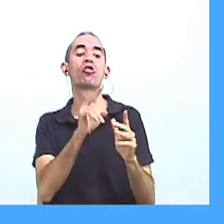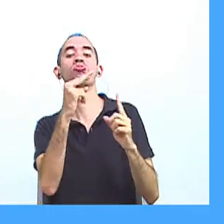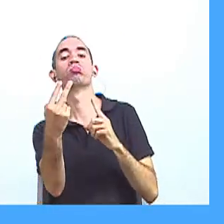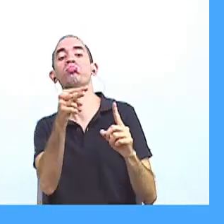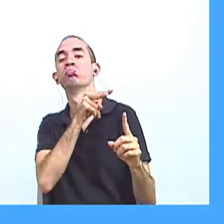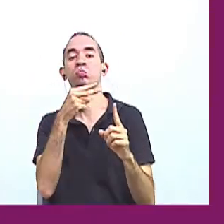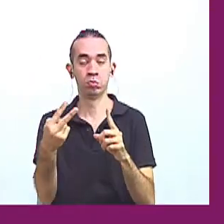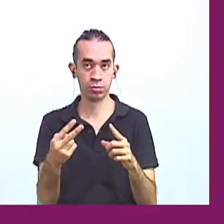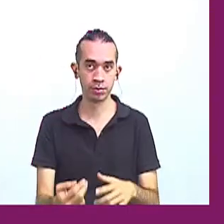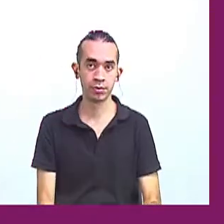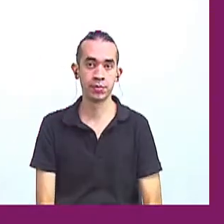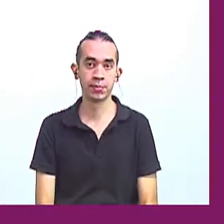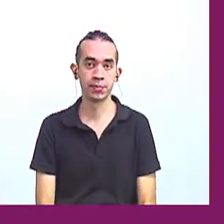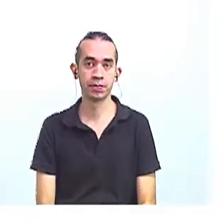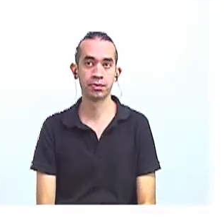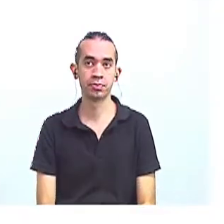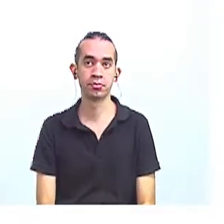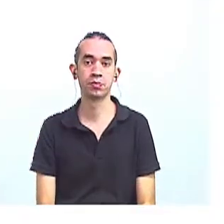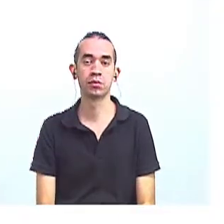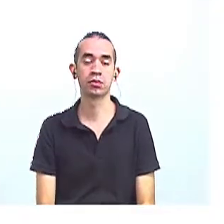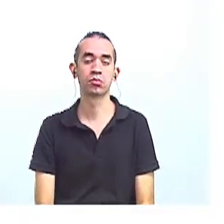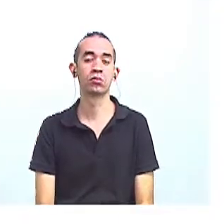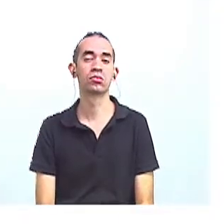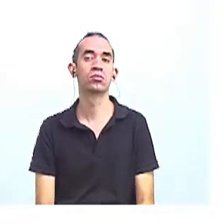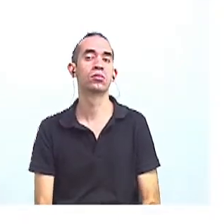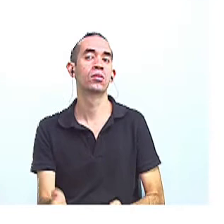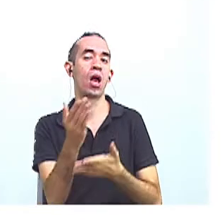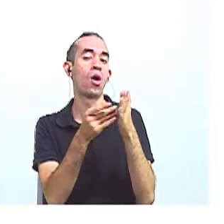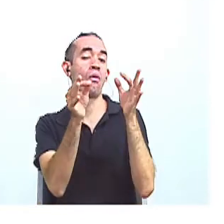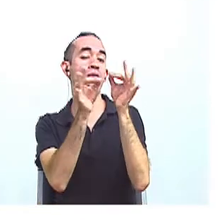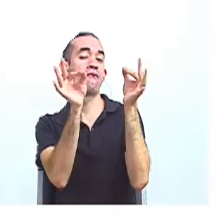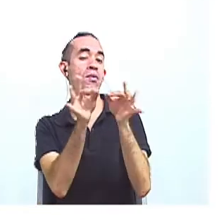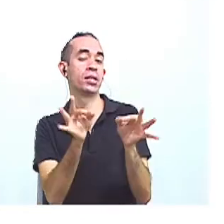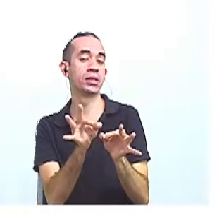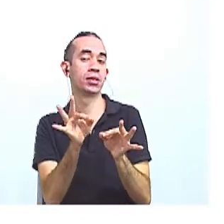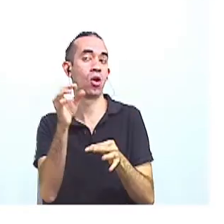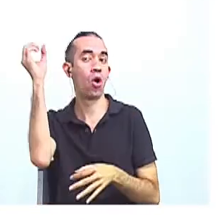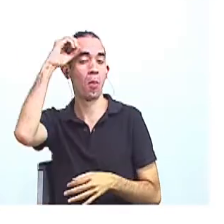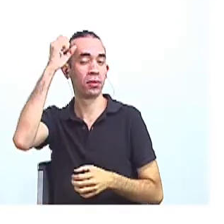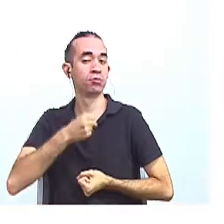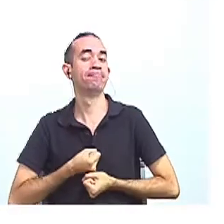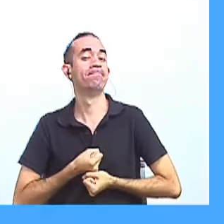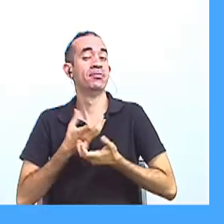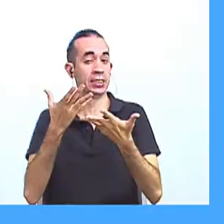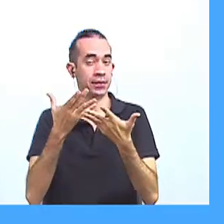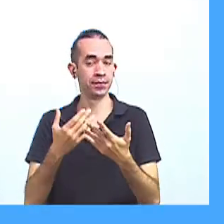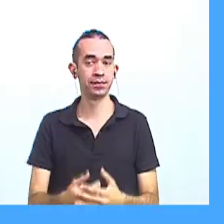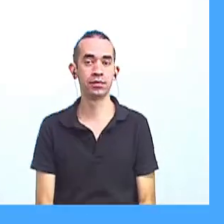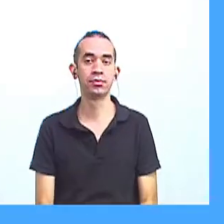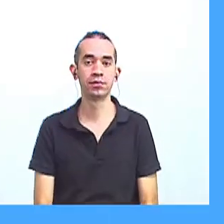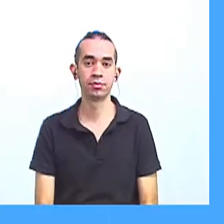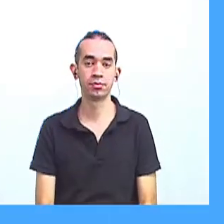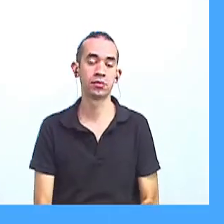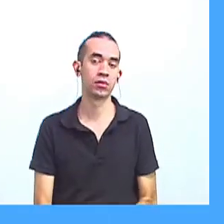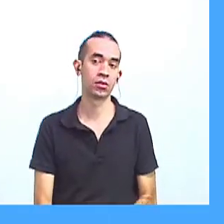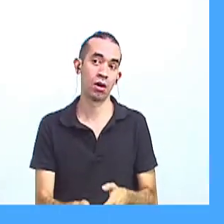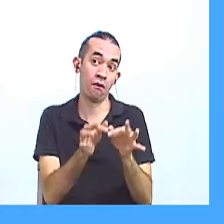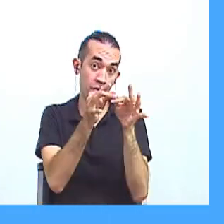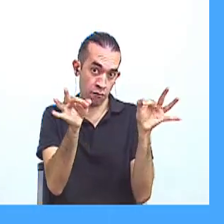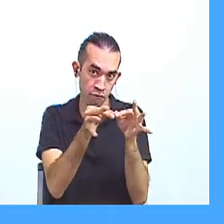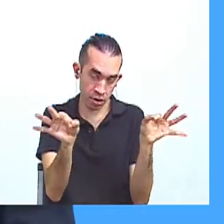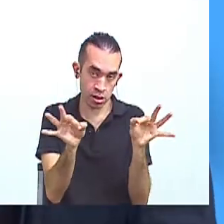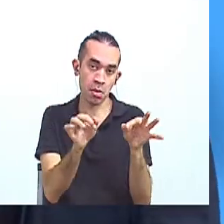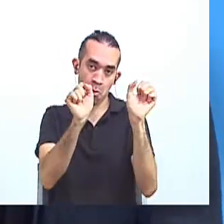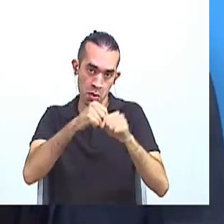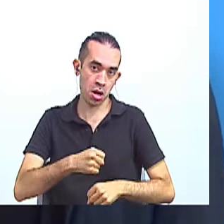view. Let's have a look at some phrases you can use to express your opinions. Some good phrases to use for expressing